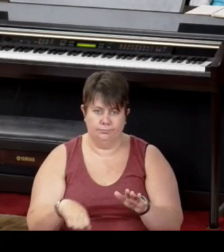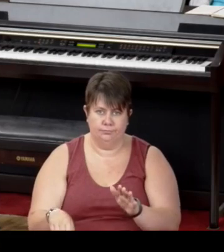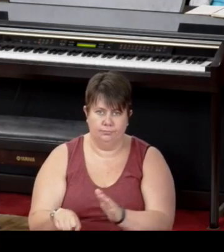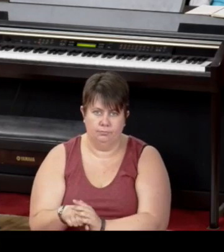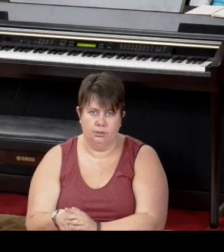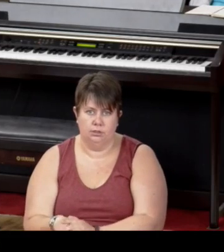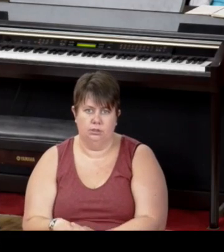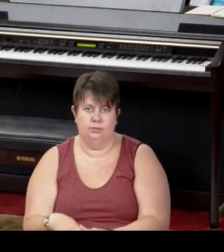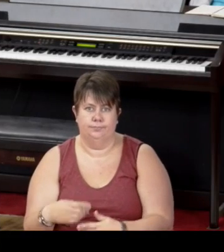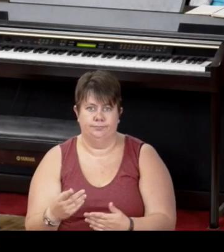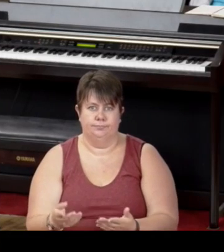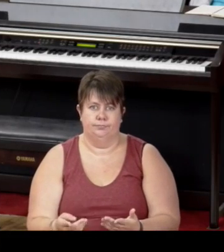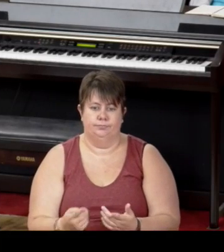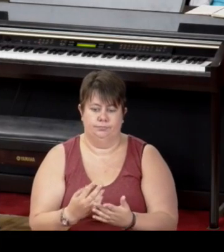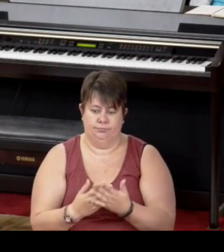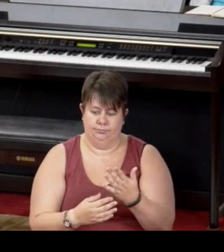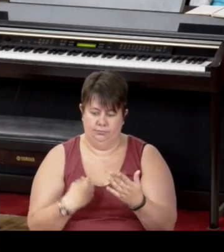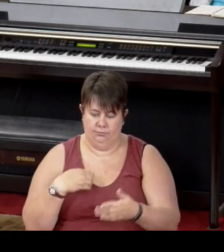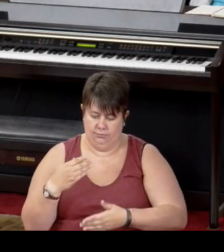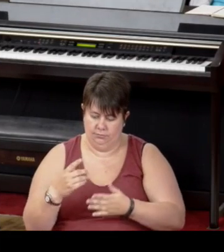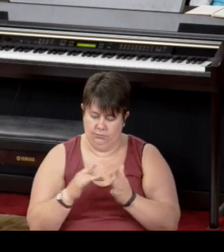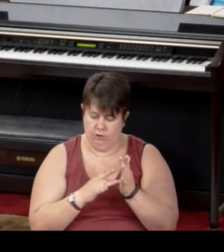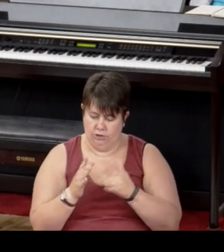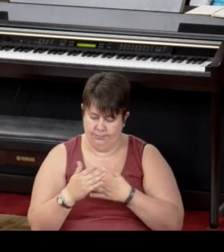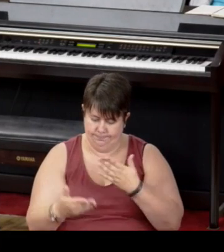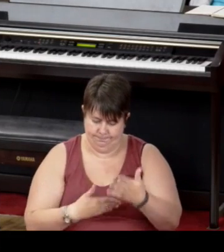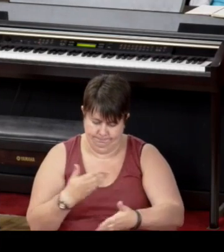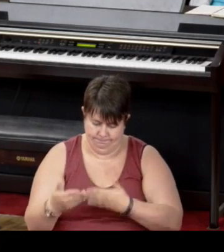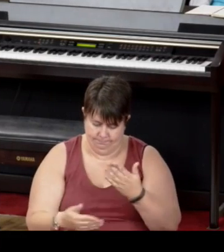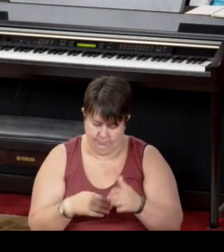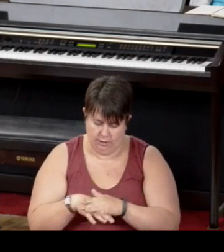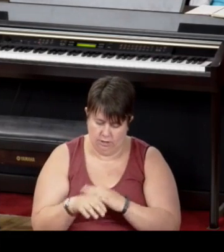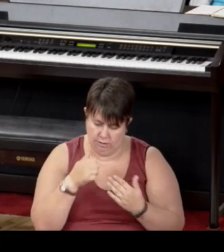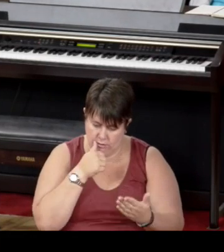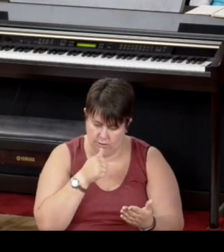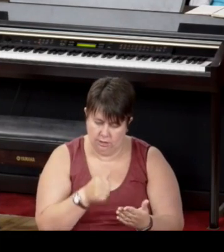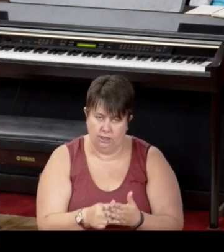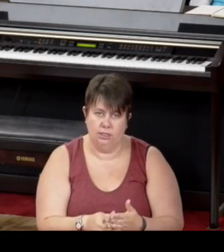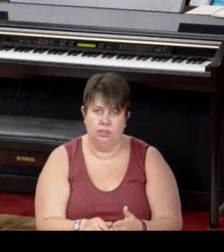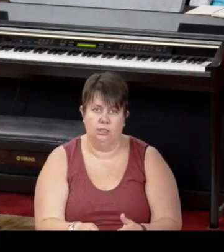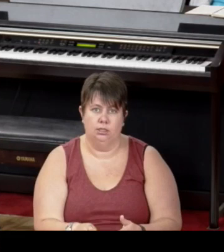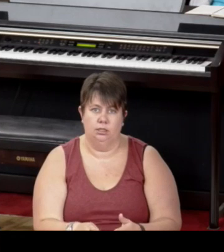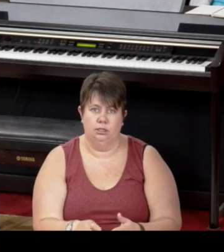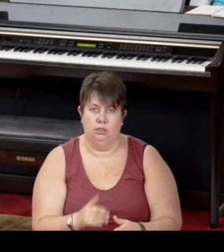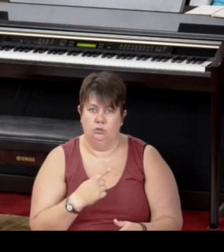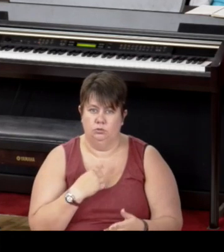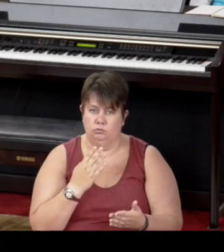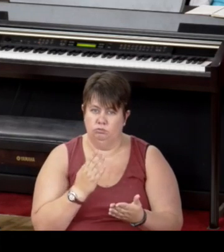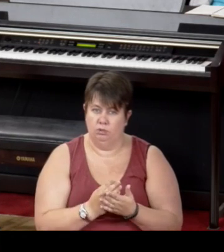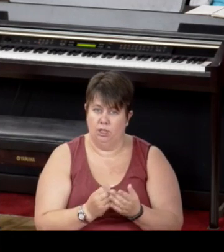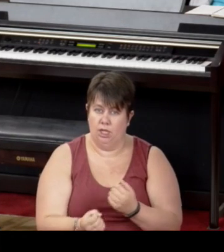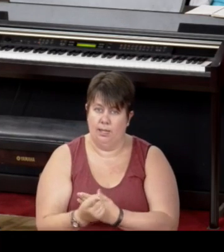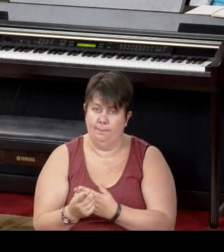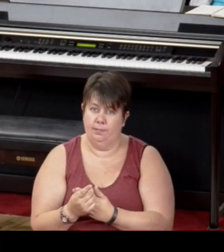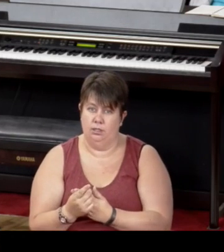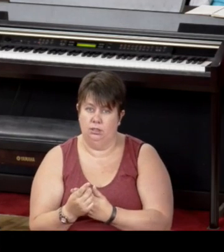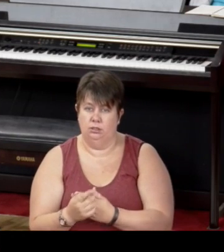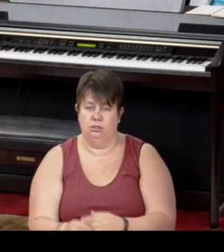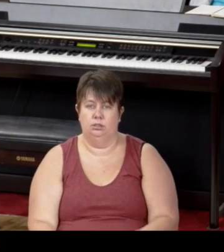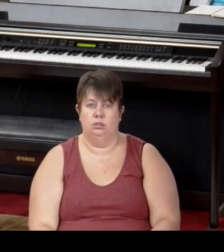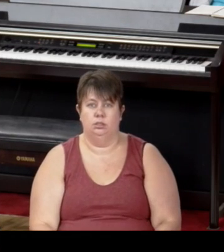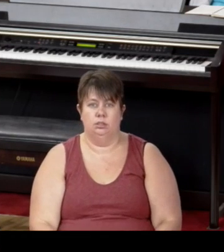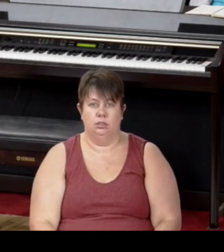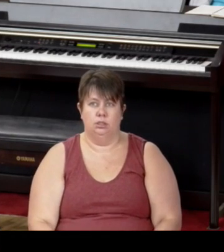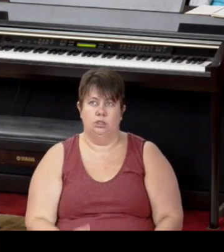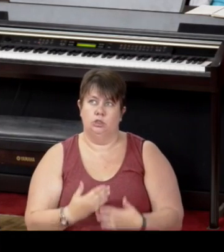Jesus describes in this letter. These things that follow are no doubt symbolic, but they are symbolic of the real